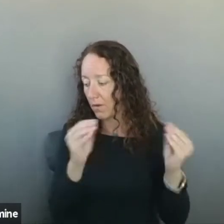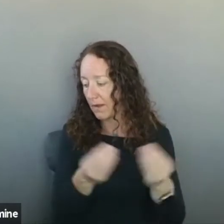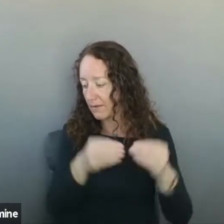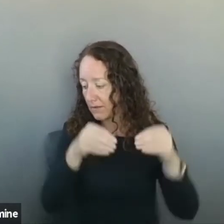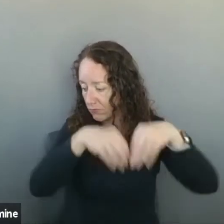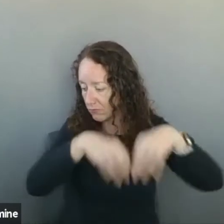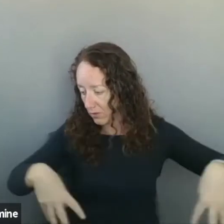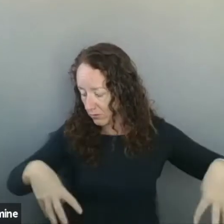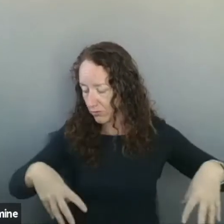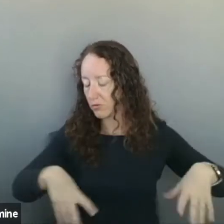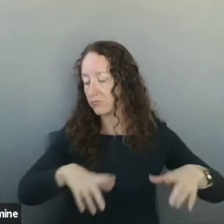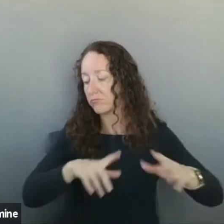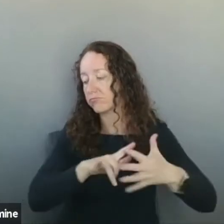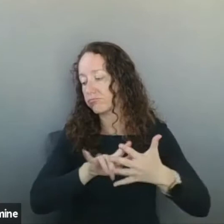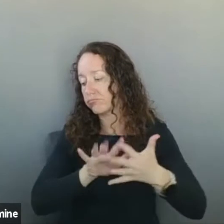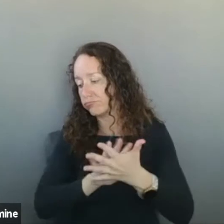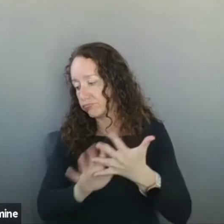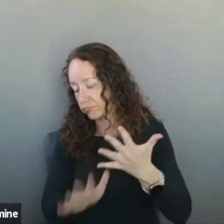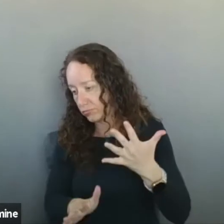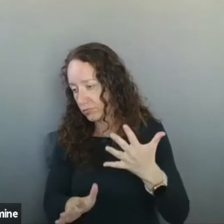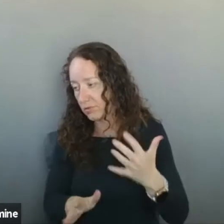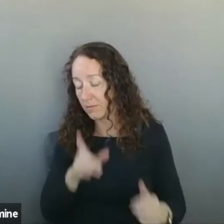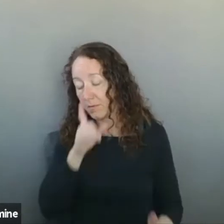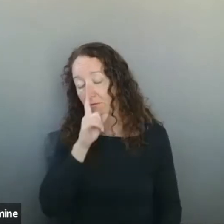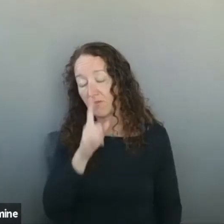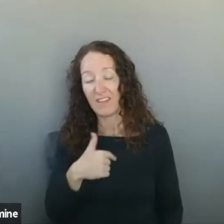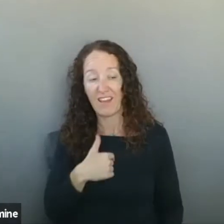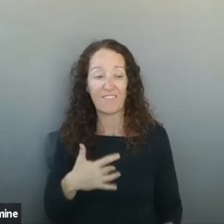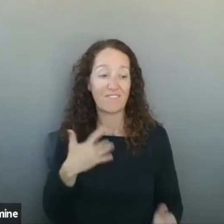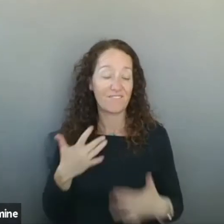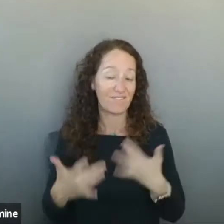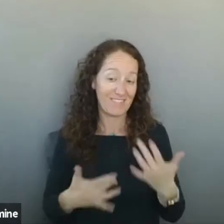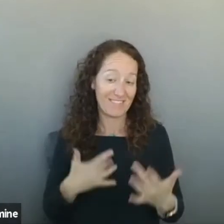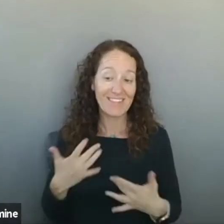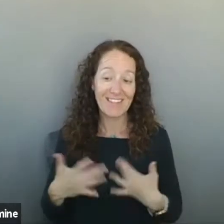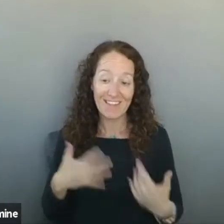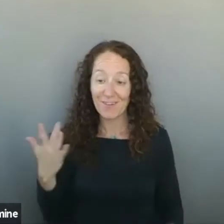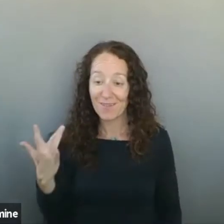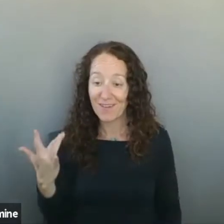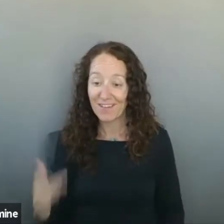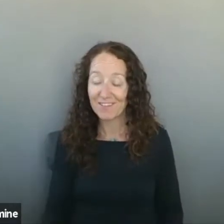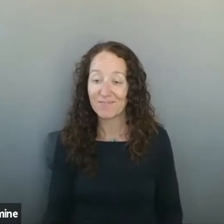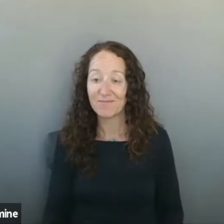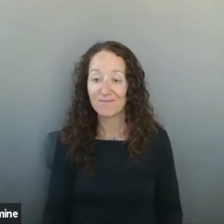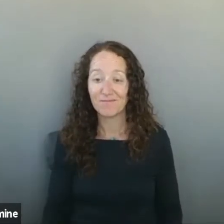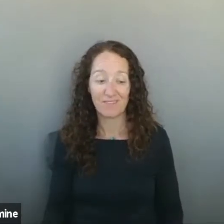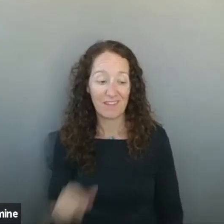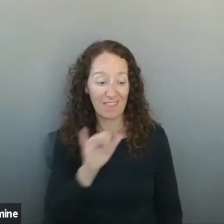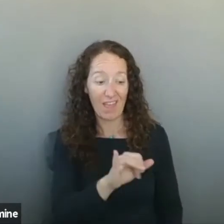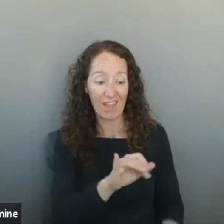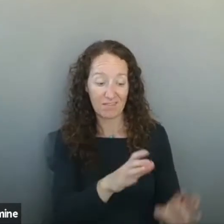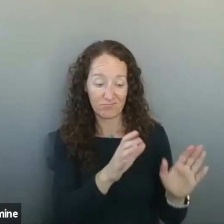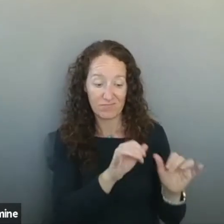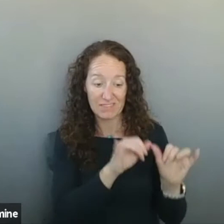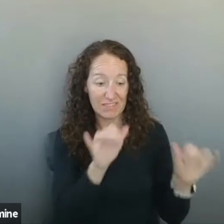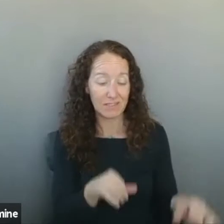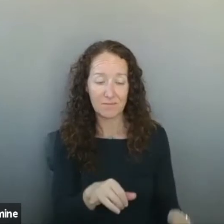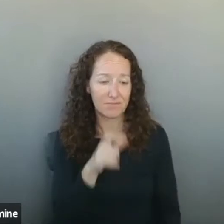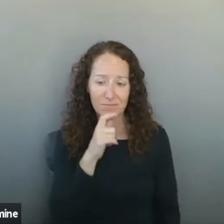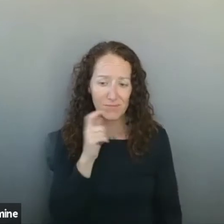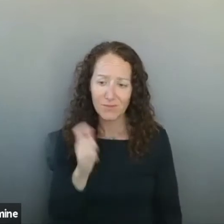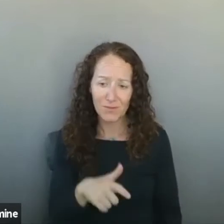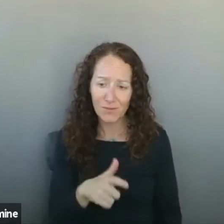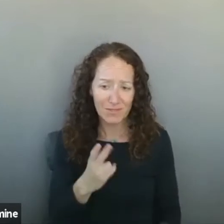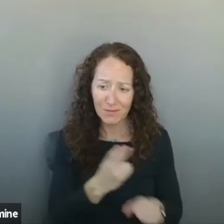Personally, I think this is where it's exciting because we don't have to work this way. We can decide a different